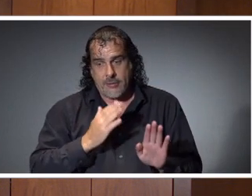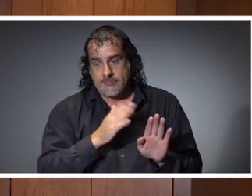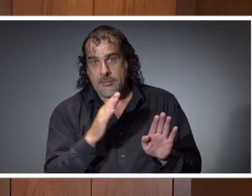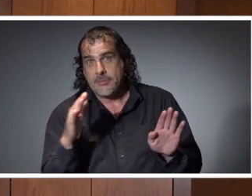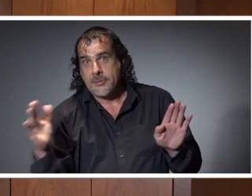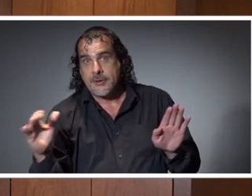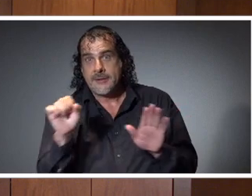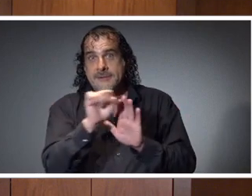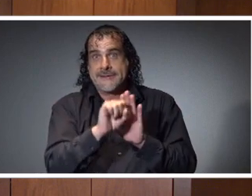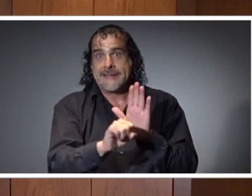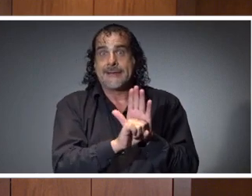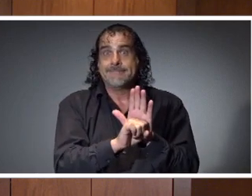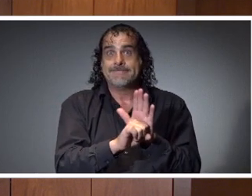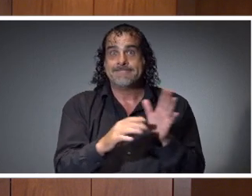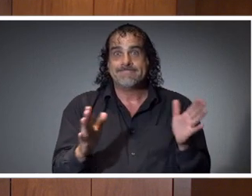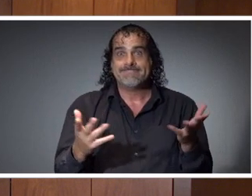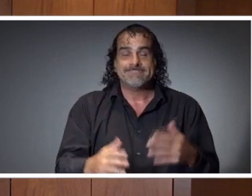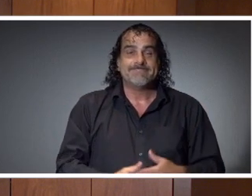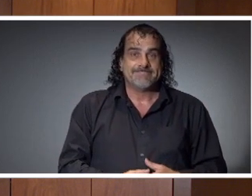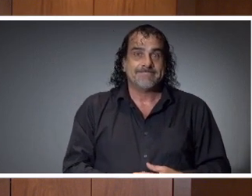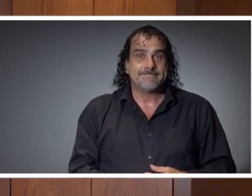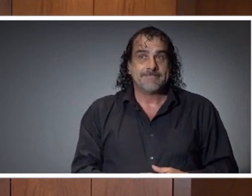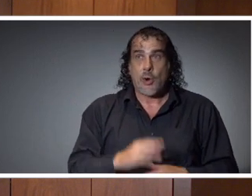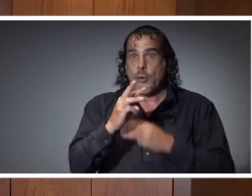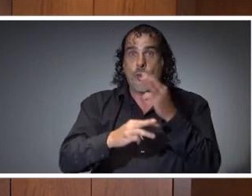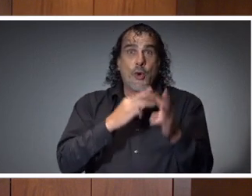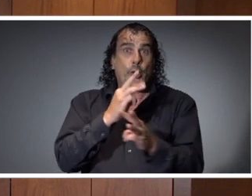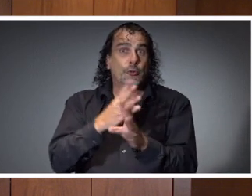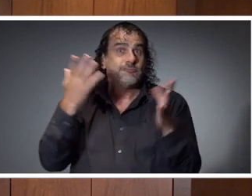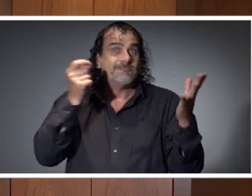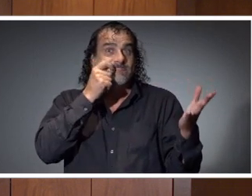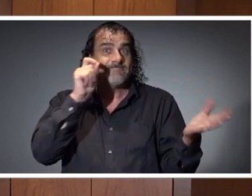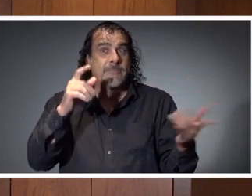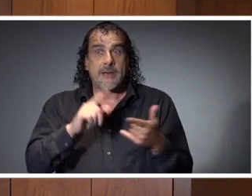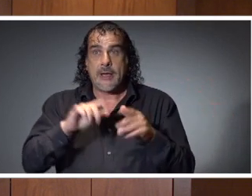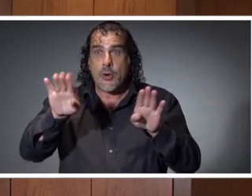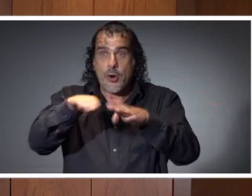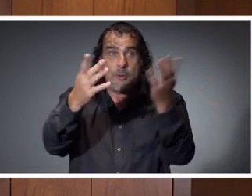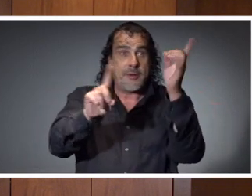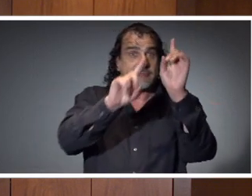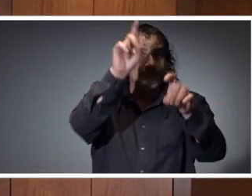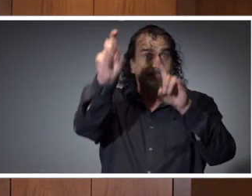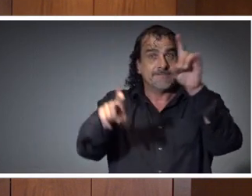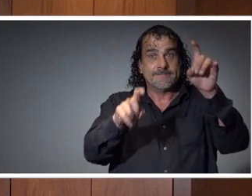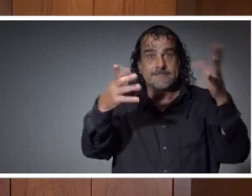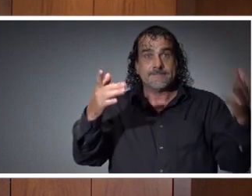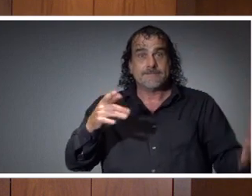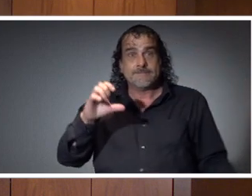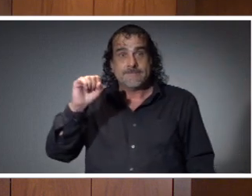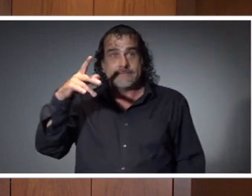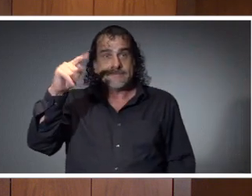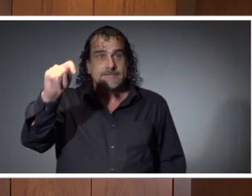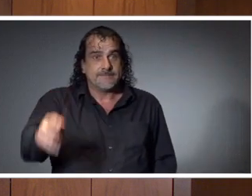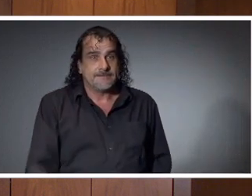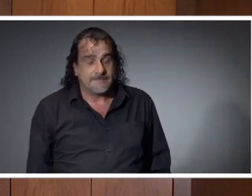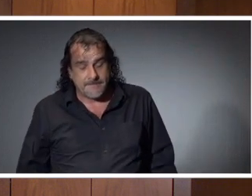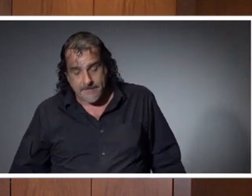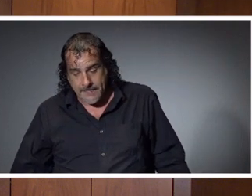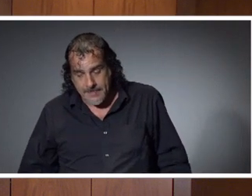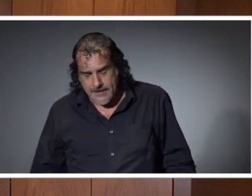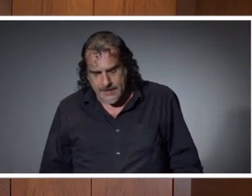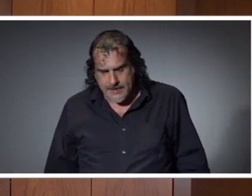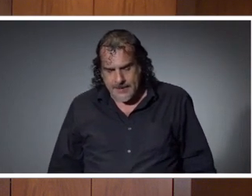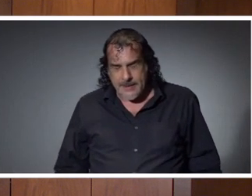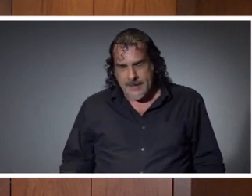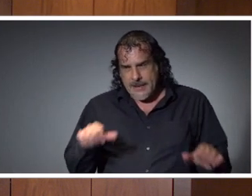friends around the country or around the globe. With that, I'm going to open the floor to questions, and we'll start with Scott. Can you add any more